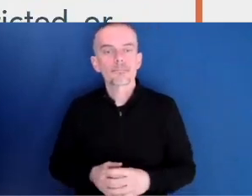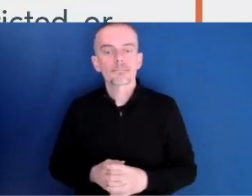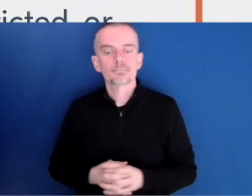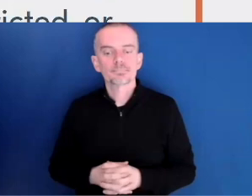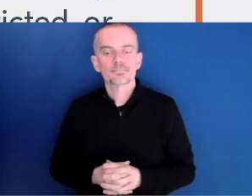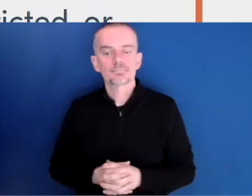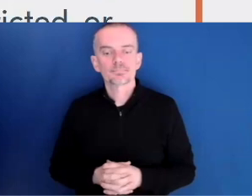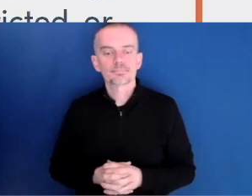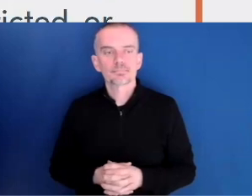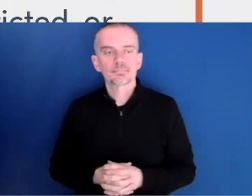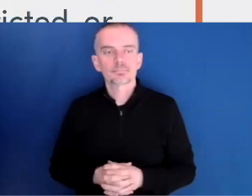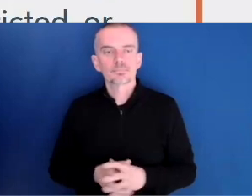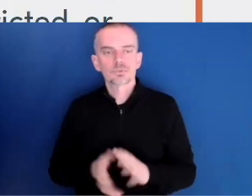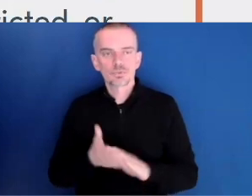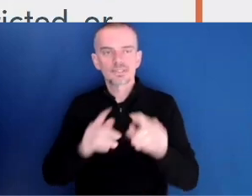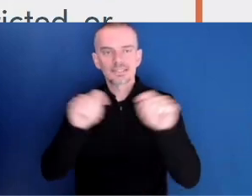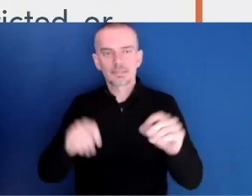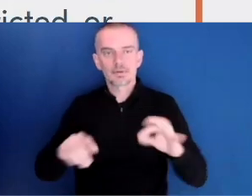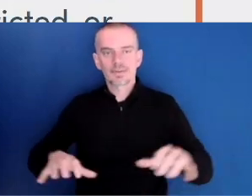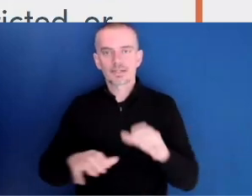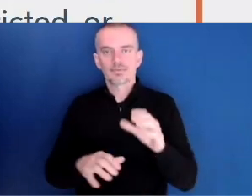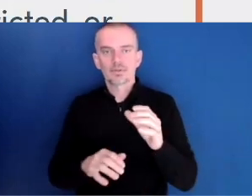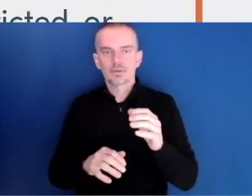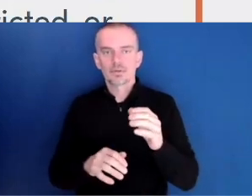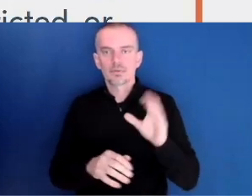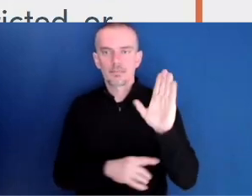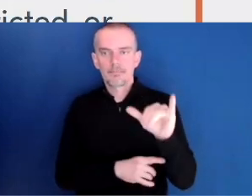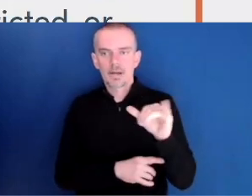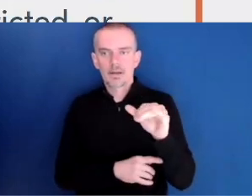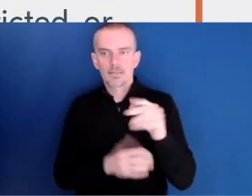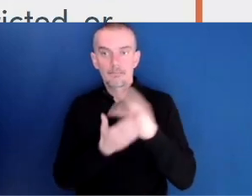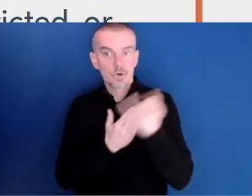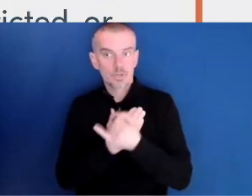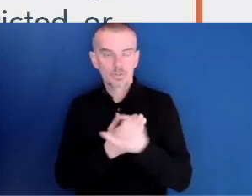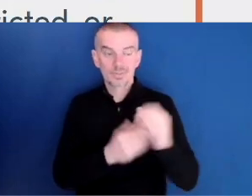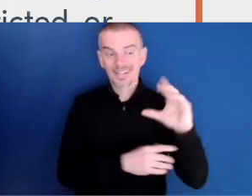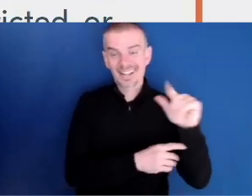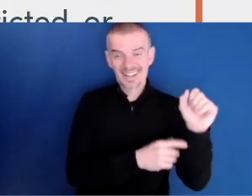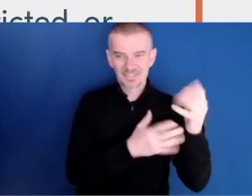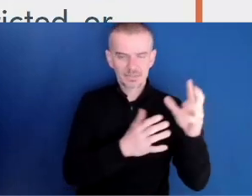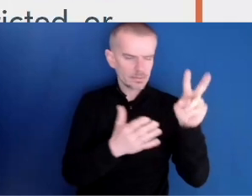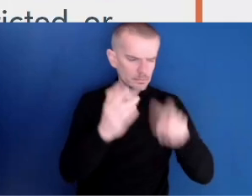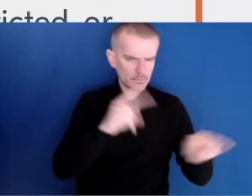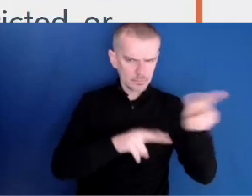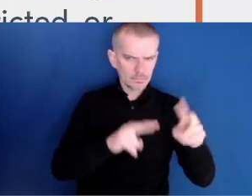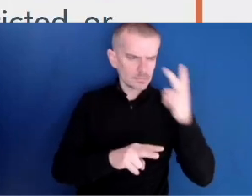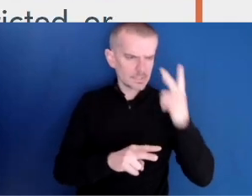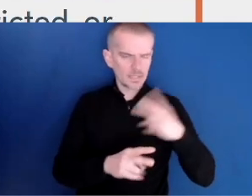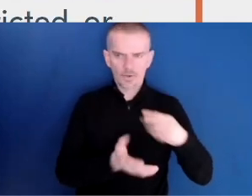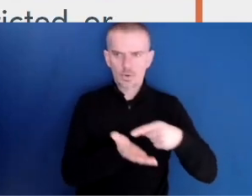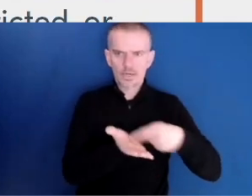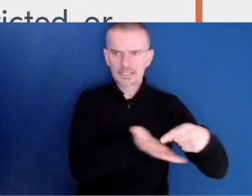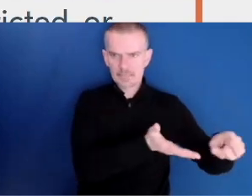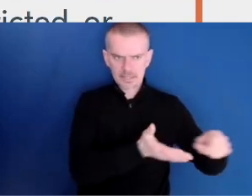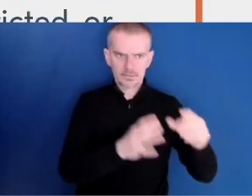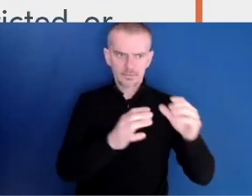So running a statement of activity by project now. So we ran one by class, right? And that's to see if our expenses are categorized in the correct